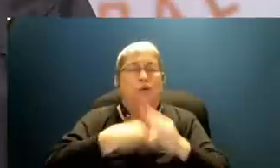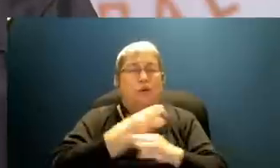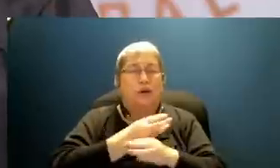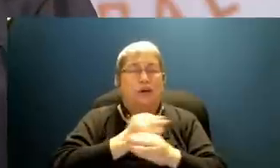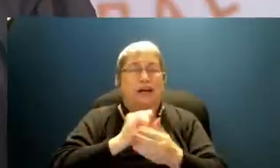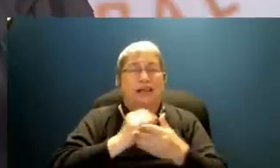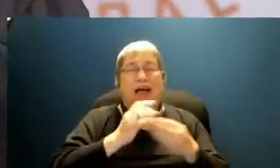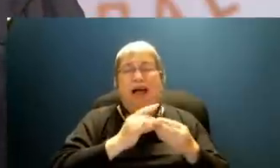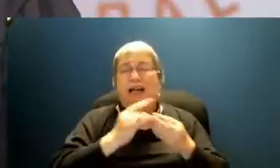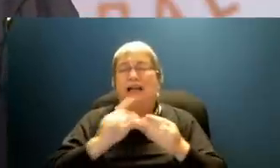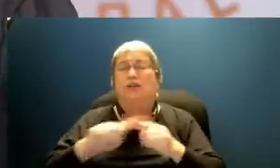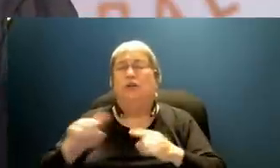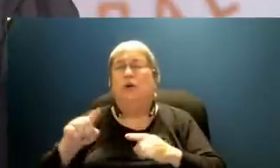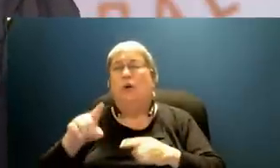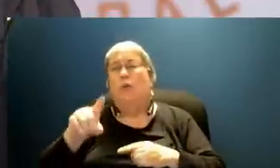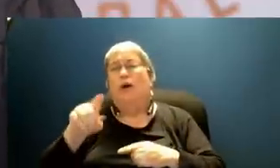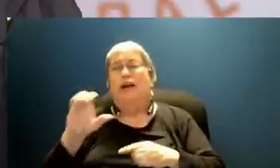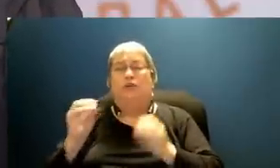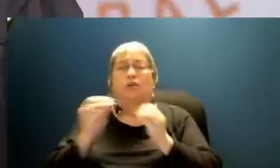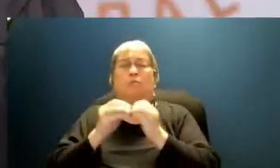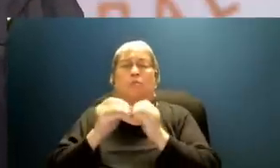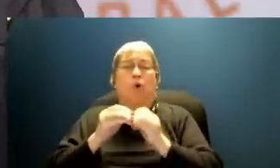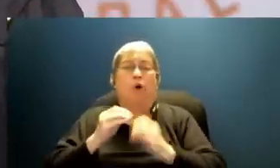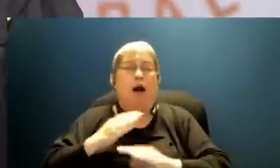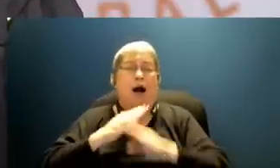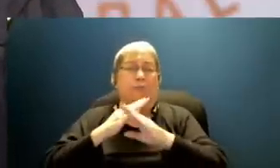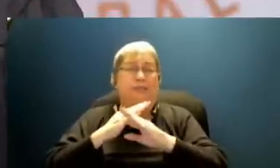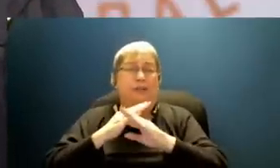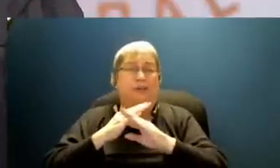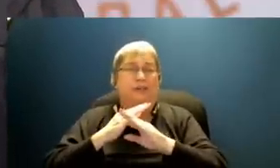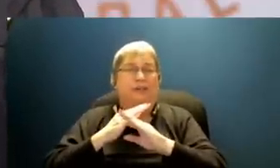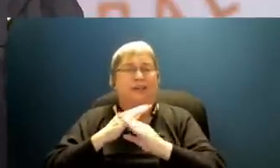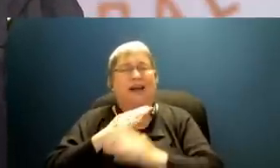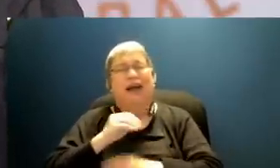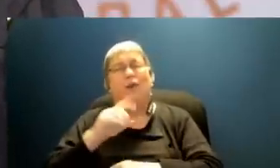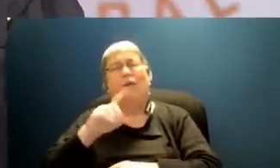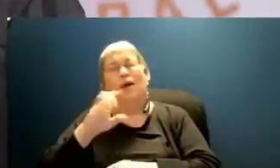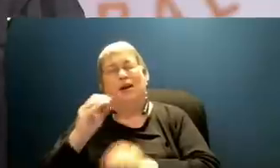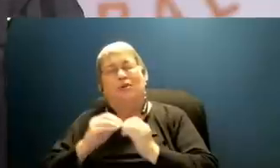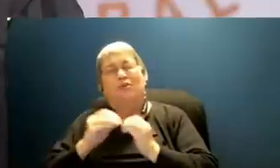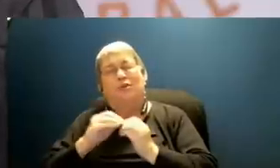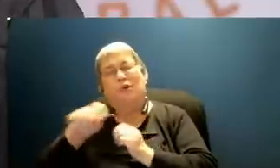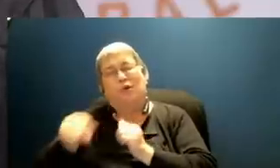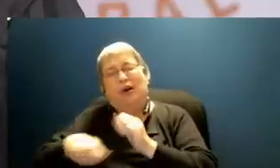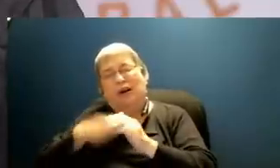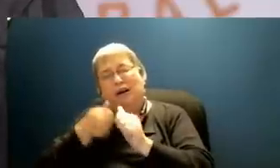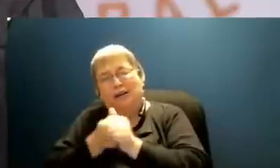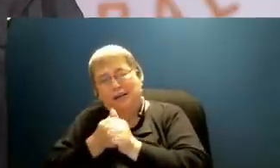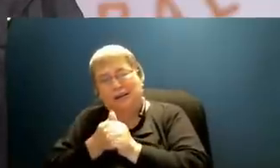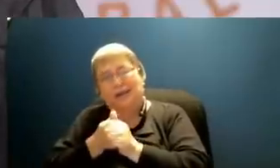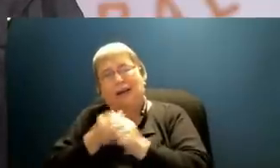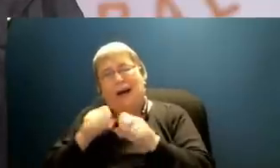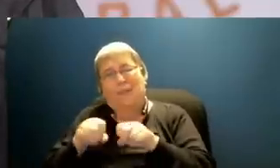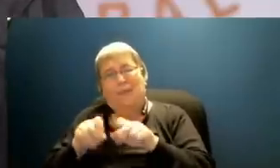100 different obstacles, and with them, 100 different opportunities to live a fun and meaningful